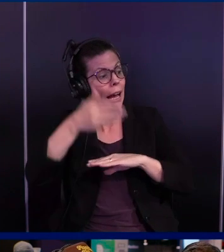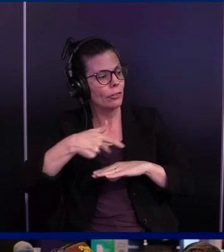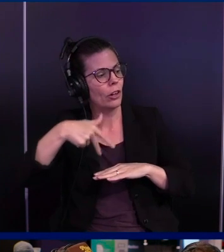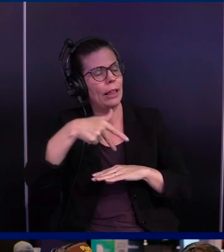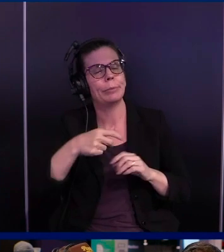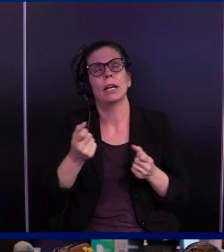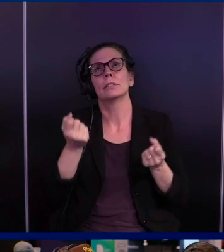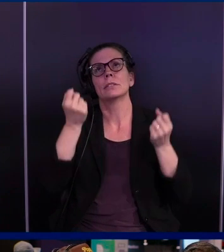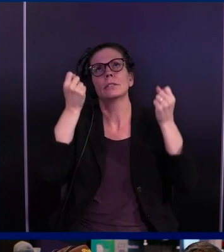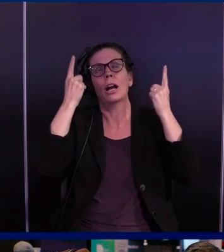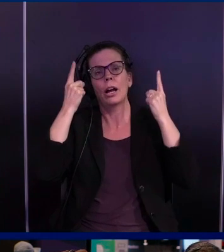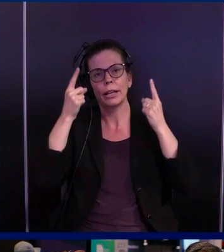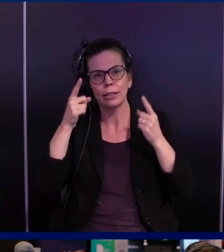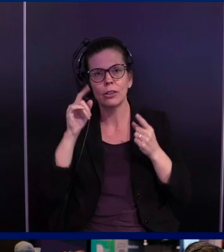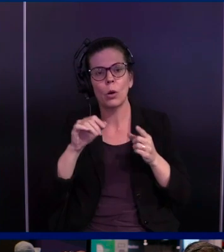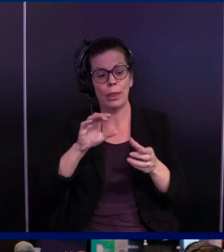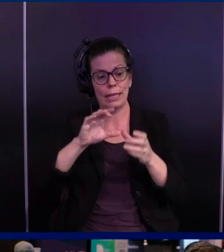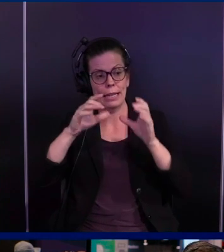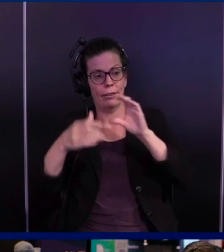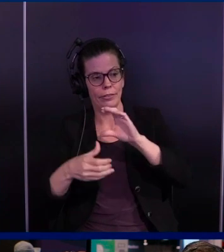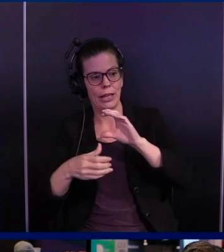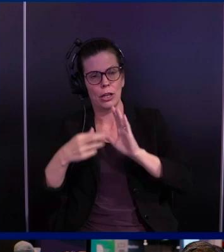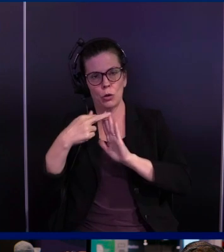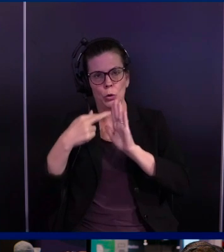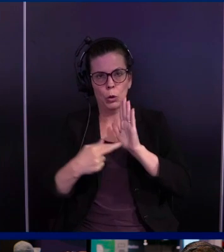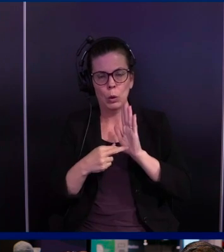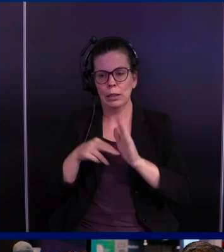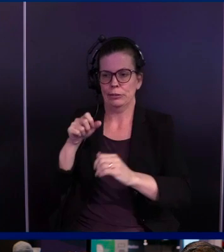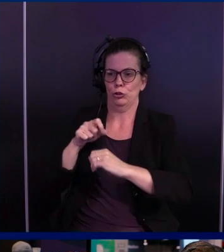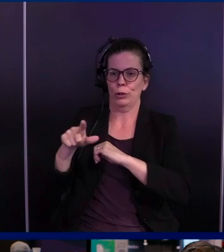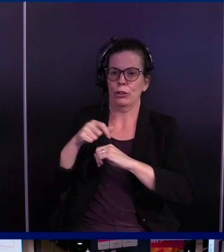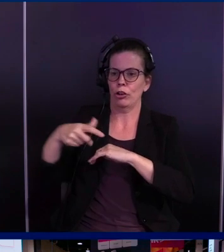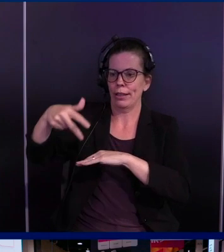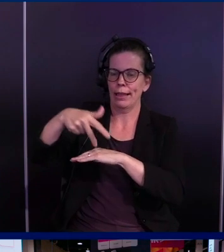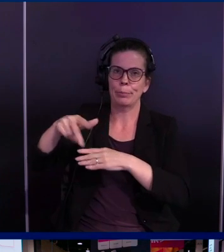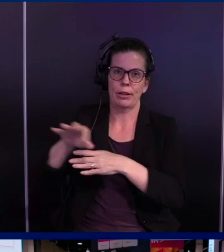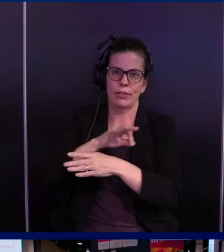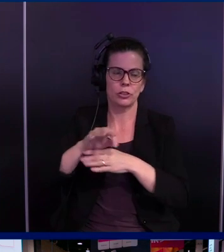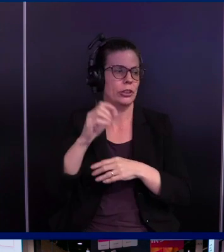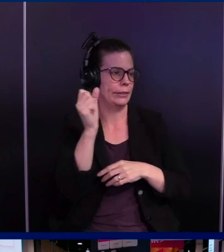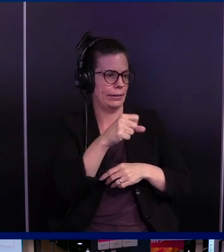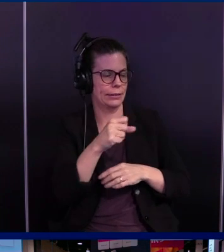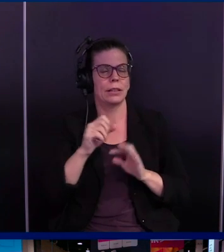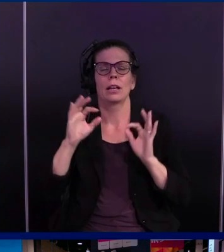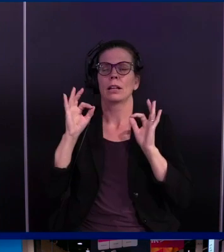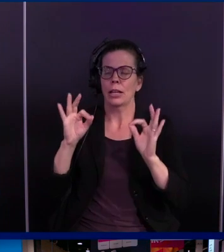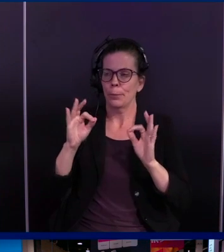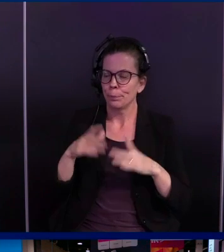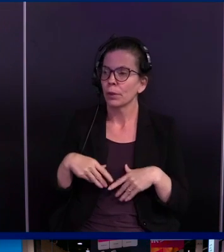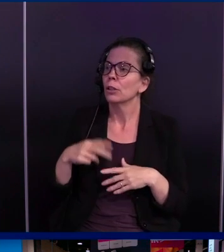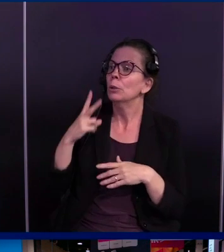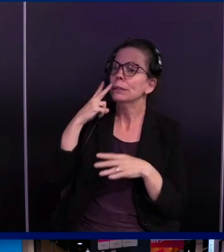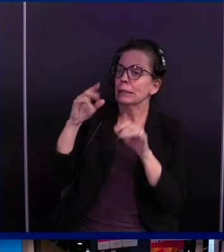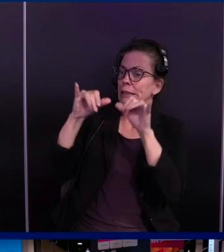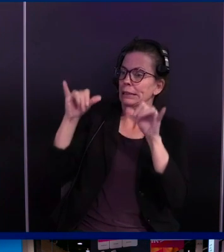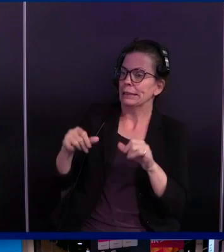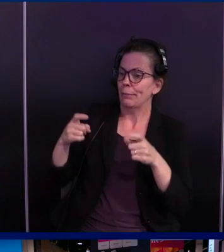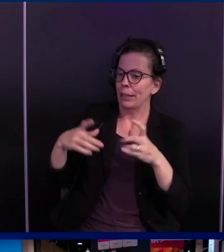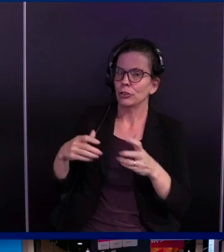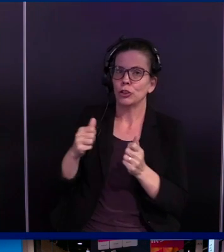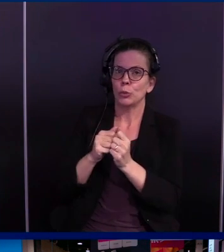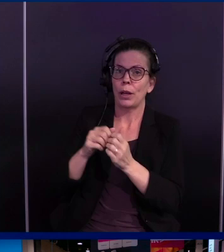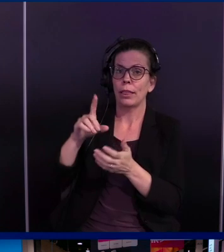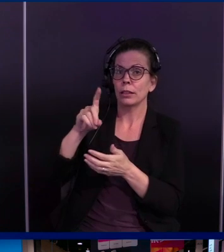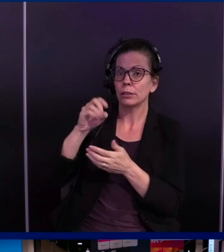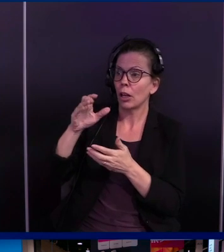Got it. So it's actually, the config rule is triggering the Lambda function. Yes. Okay. So here we can see Systems Manager with the documents that are